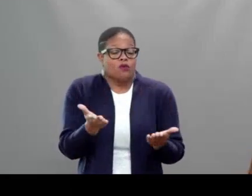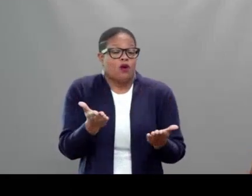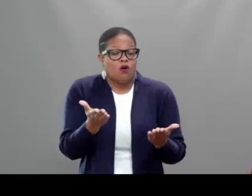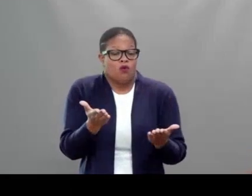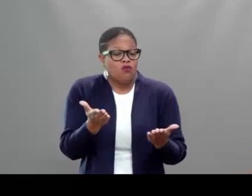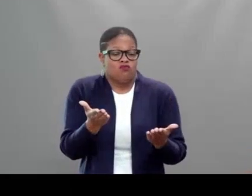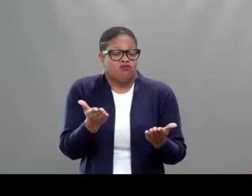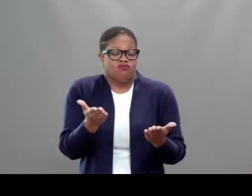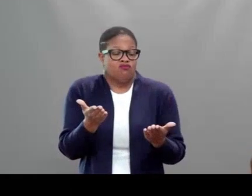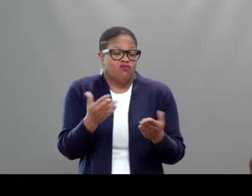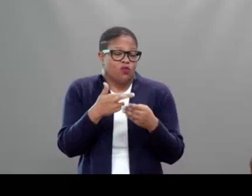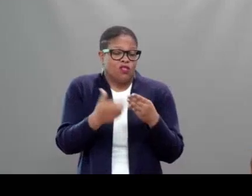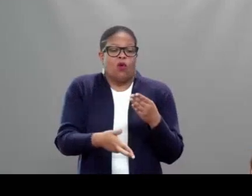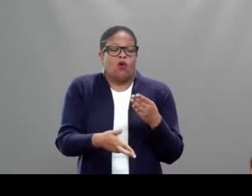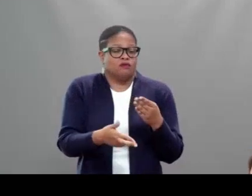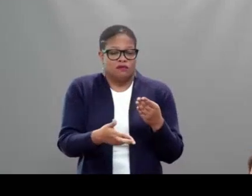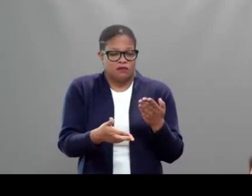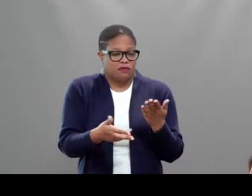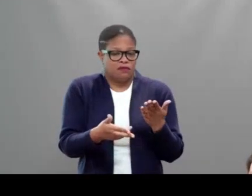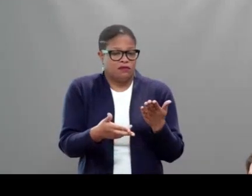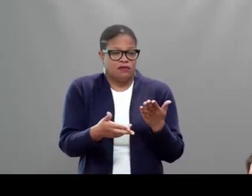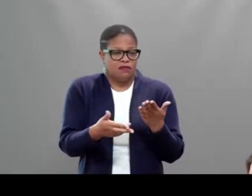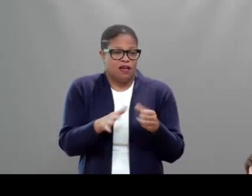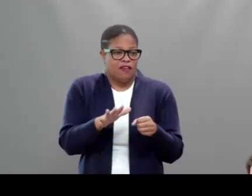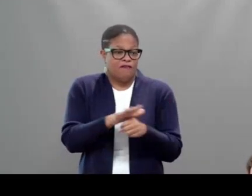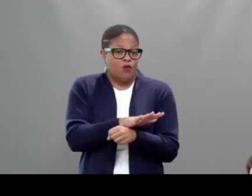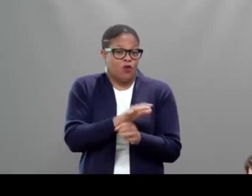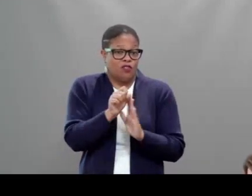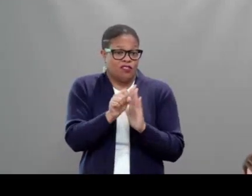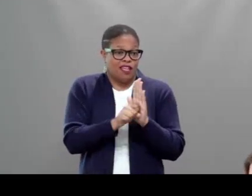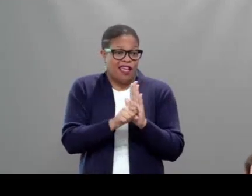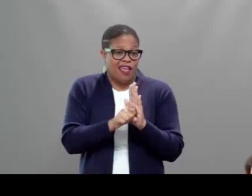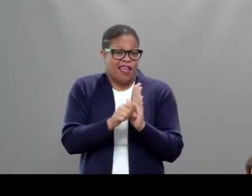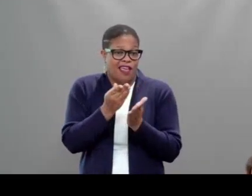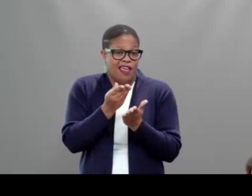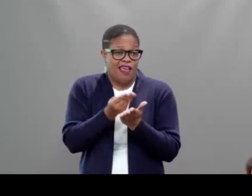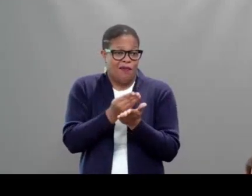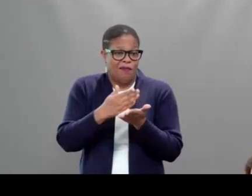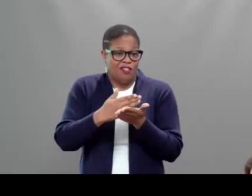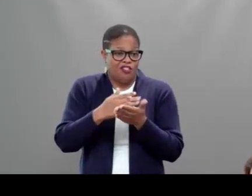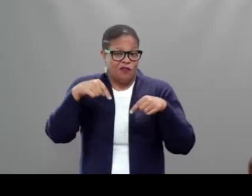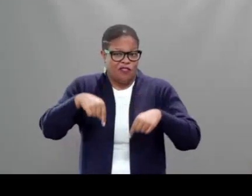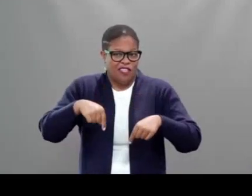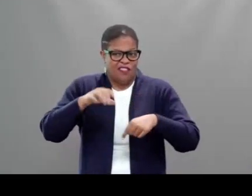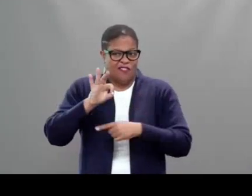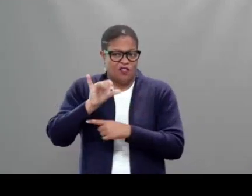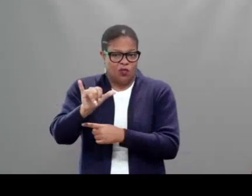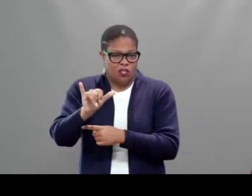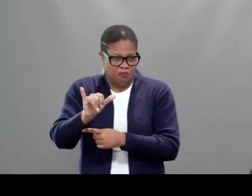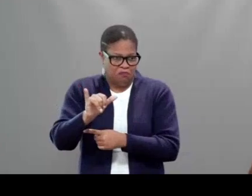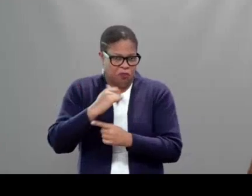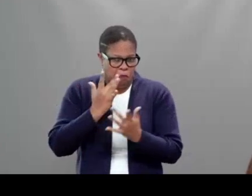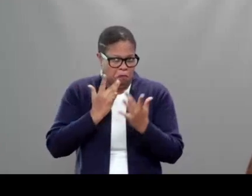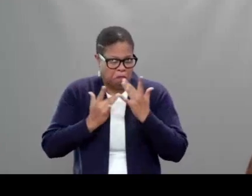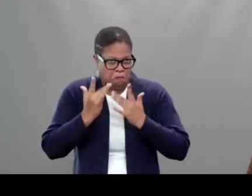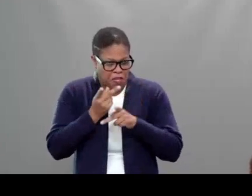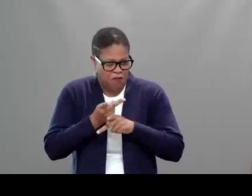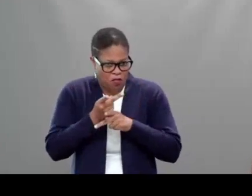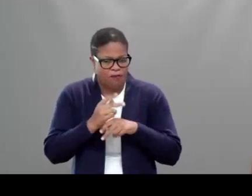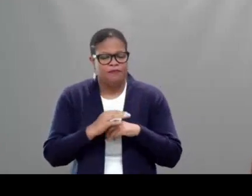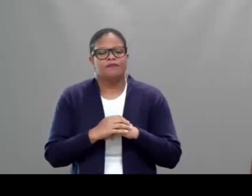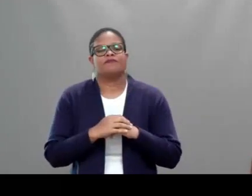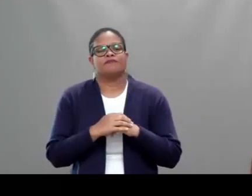complete ramifications and outcome of a full state budget for this fiscal year. We